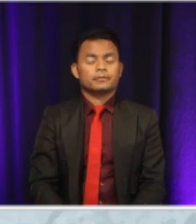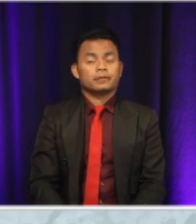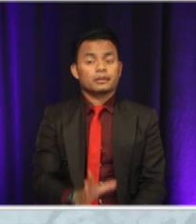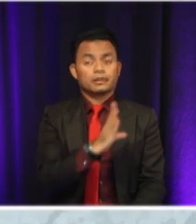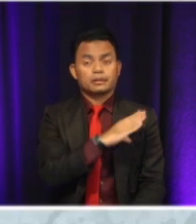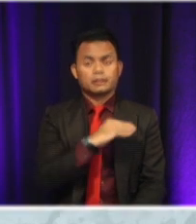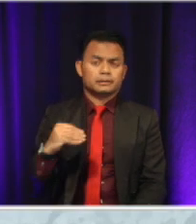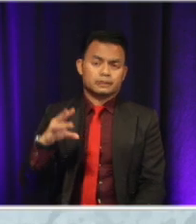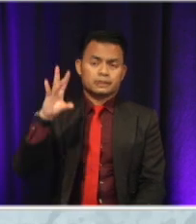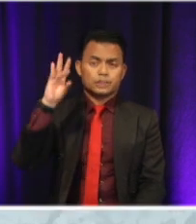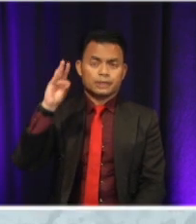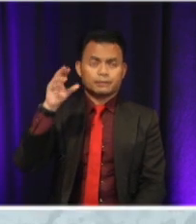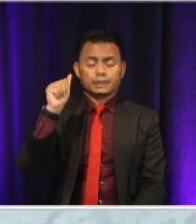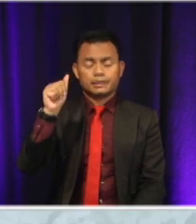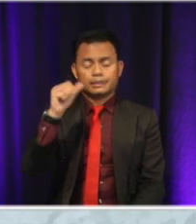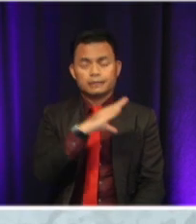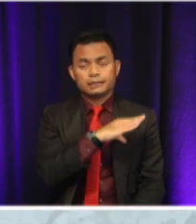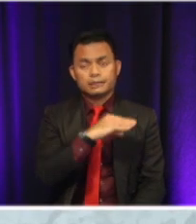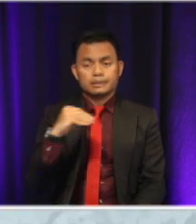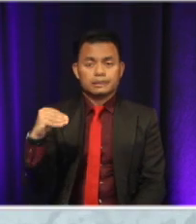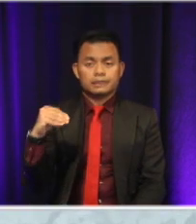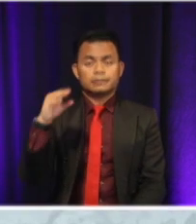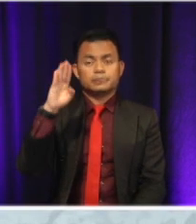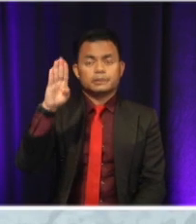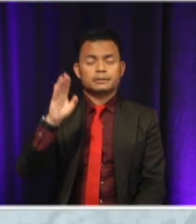also 7A and B coming from Hope